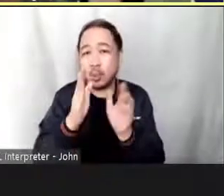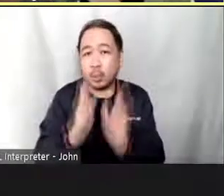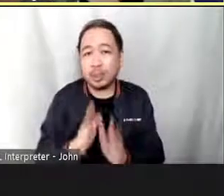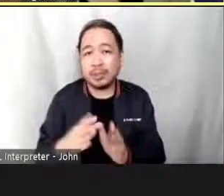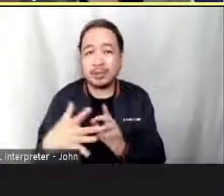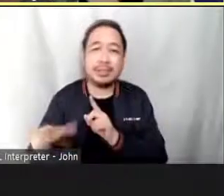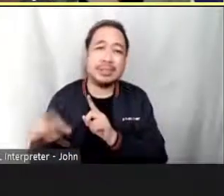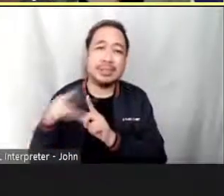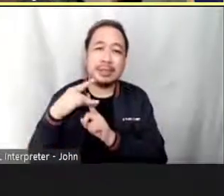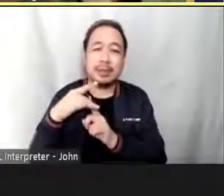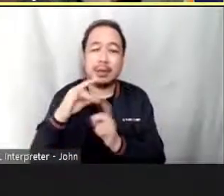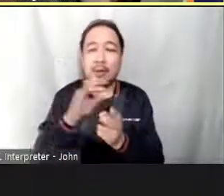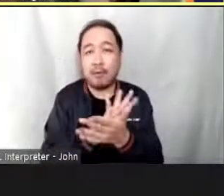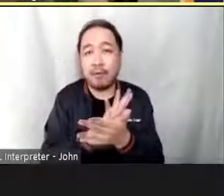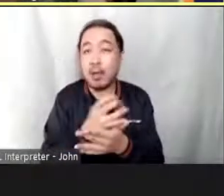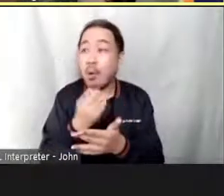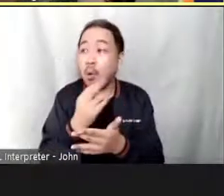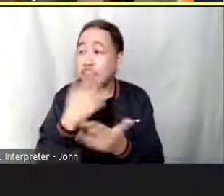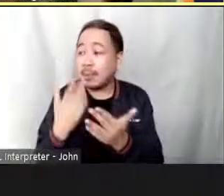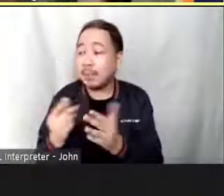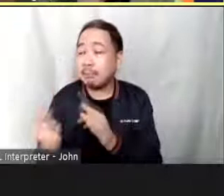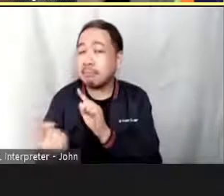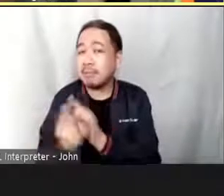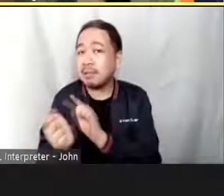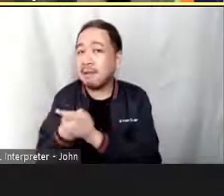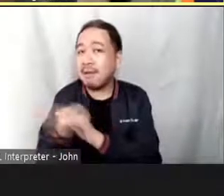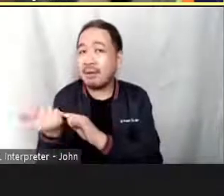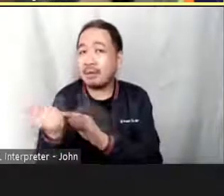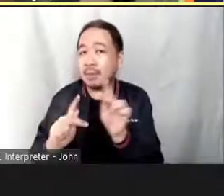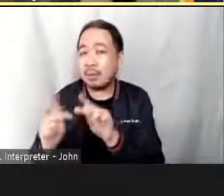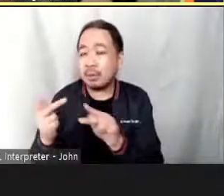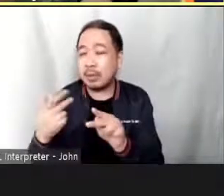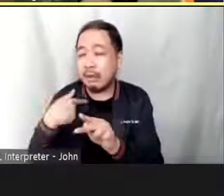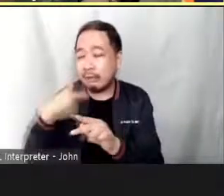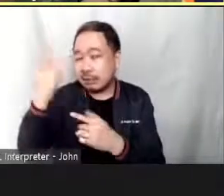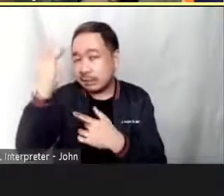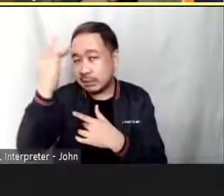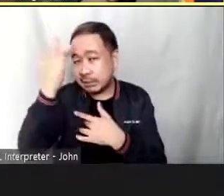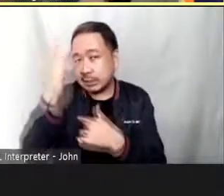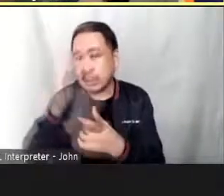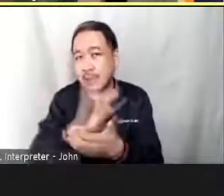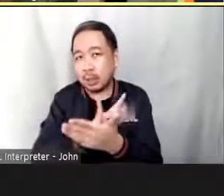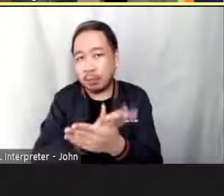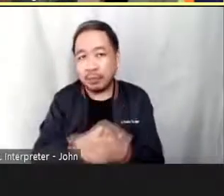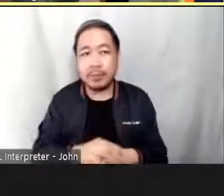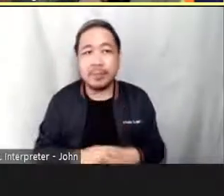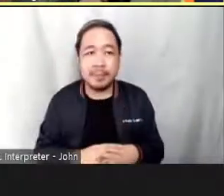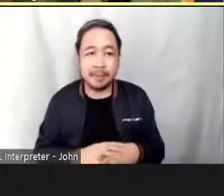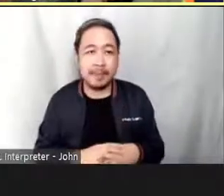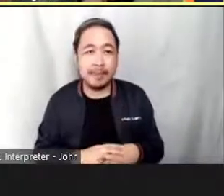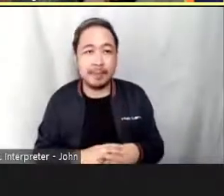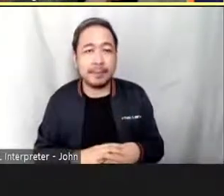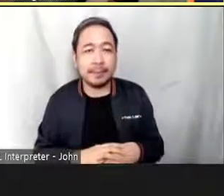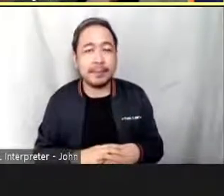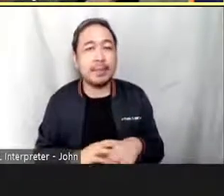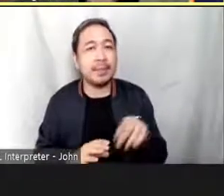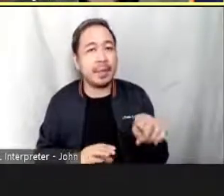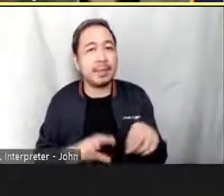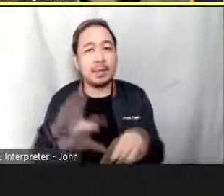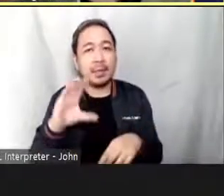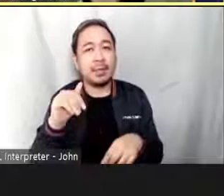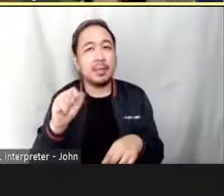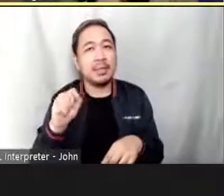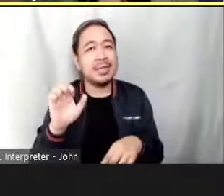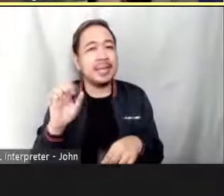contact to COVID positive persons. So the next slide is on the case level.